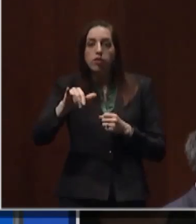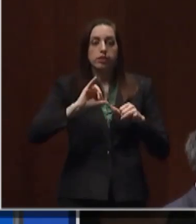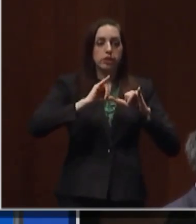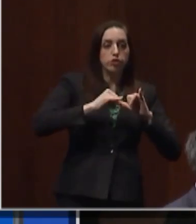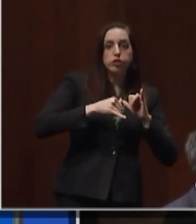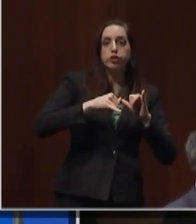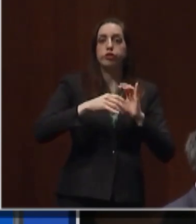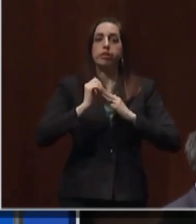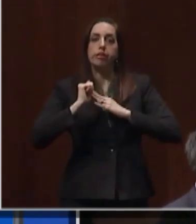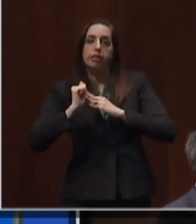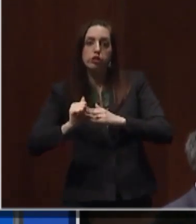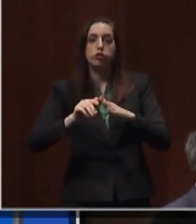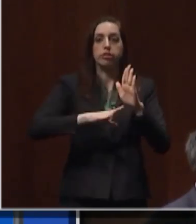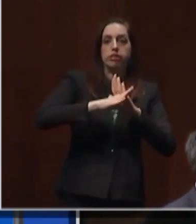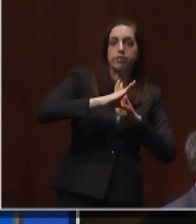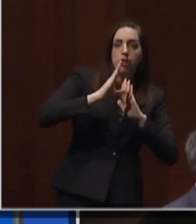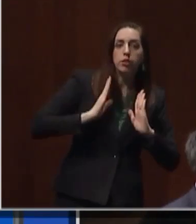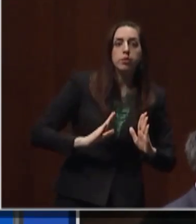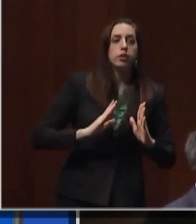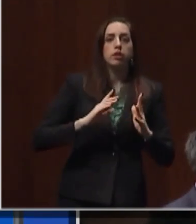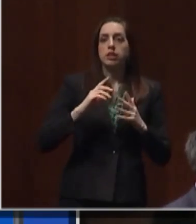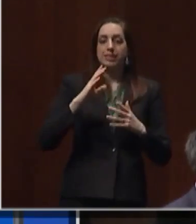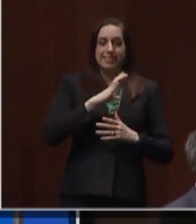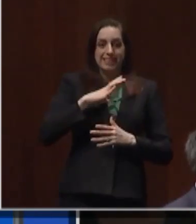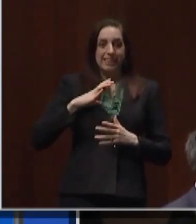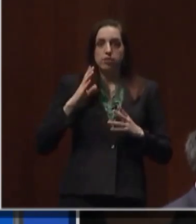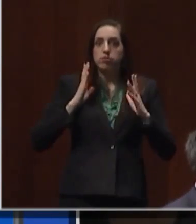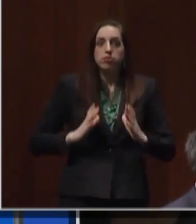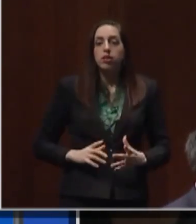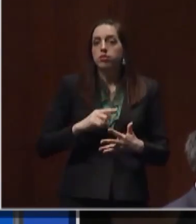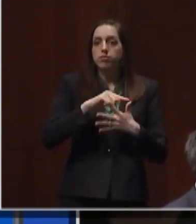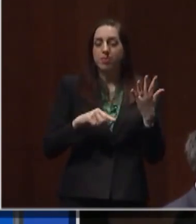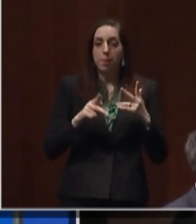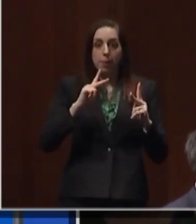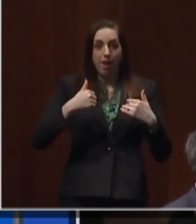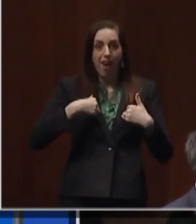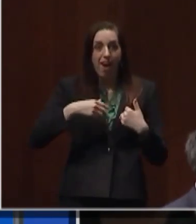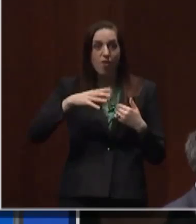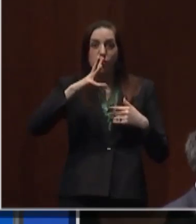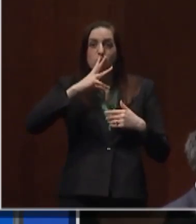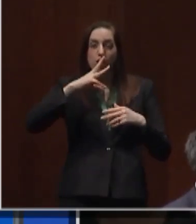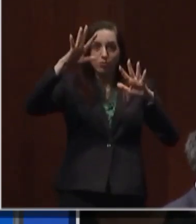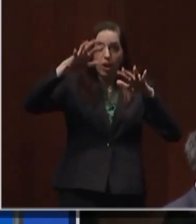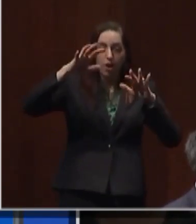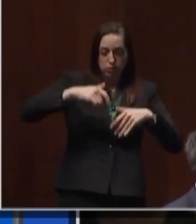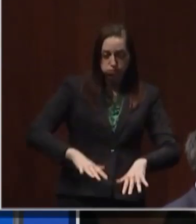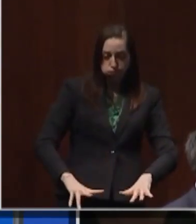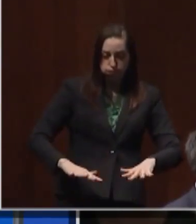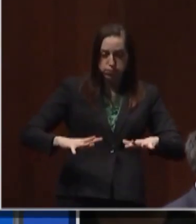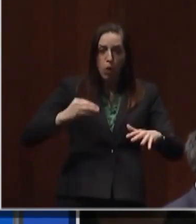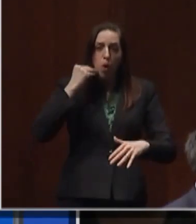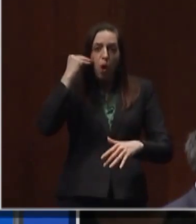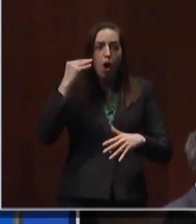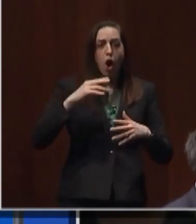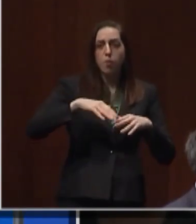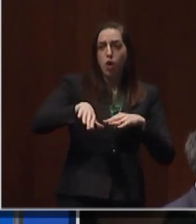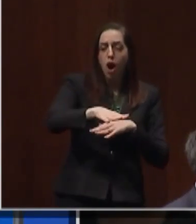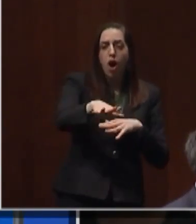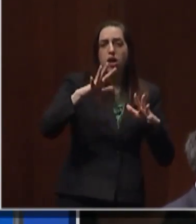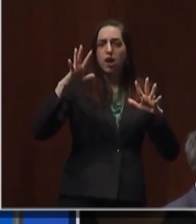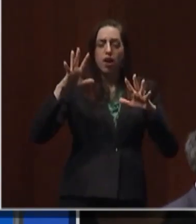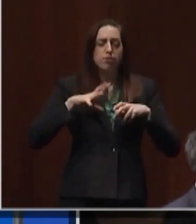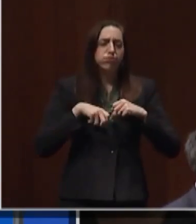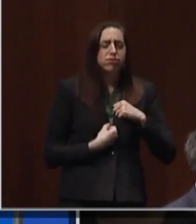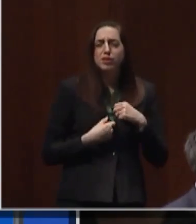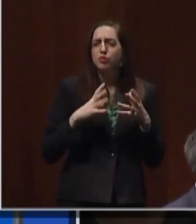leaders, TERS, developers, and our citizens who have suffered when their homes flood. No one wants to hear any more heart-wrenching